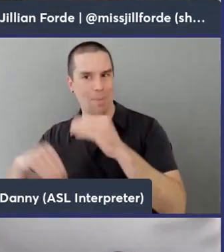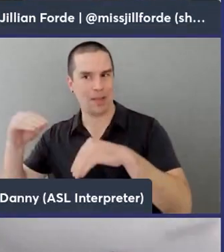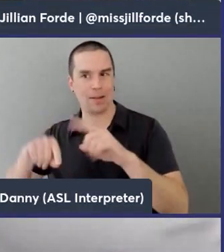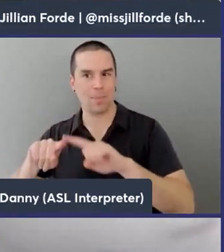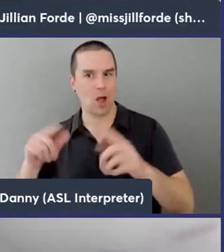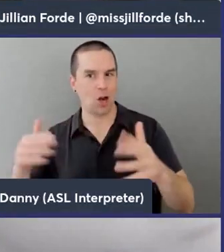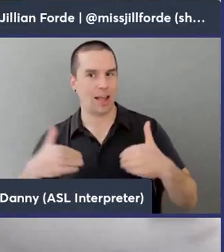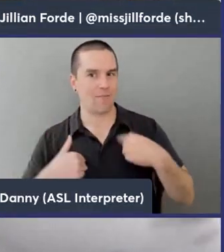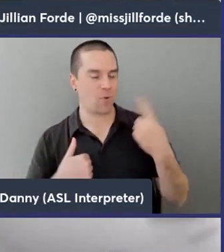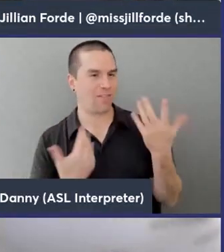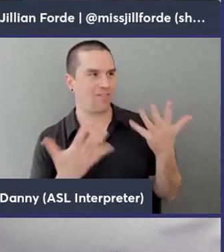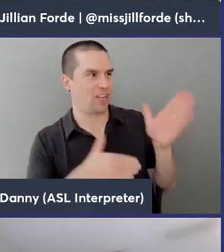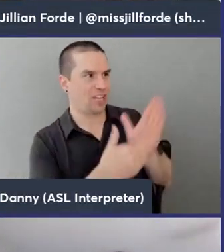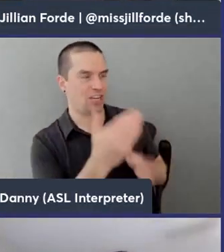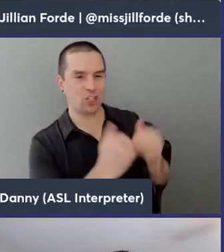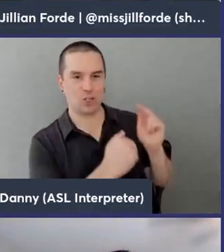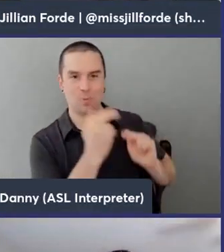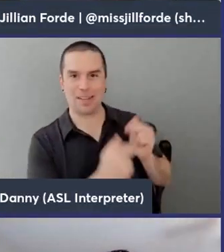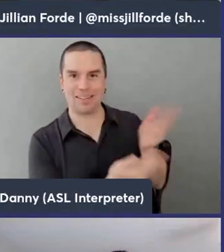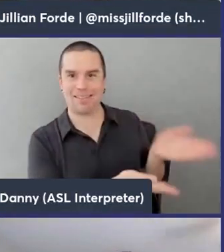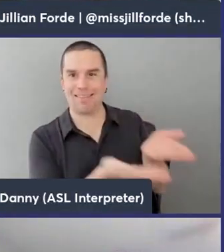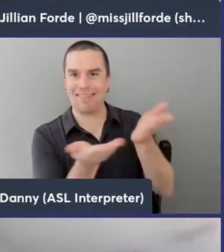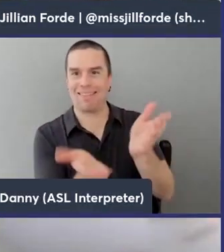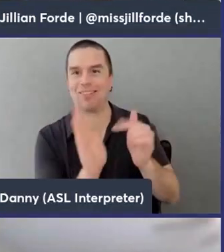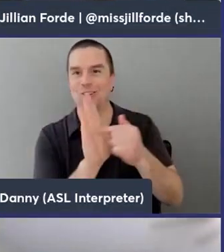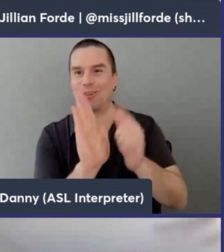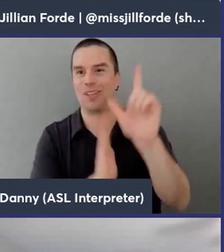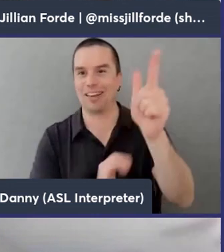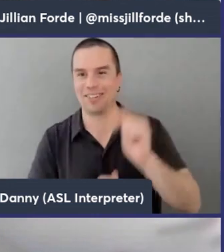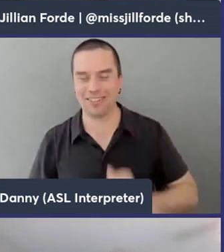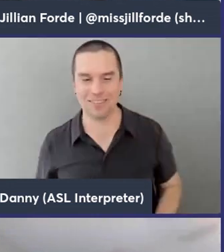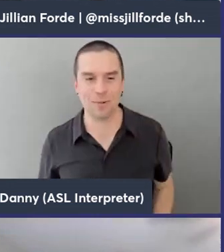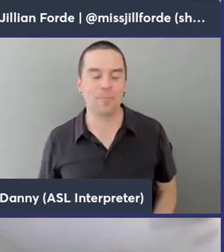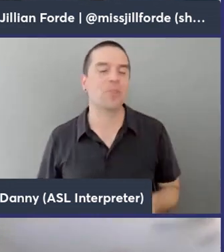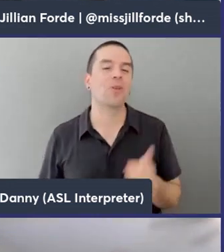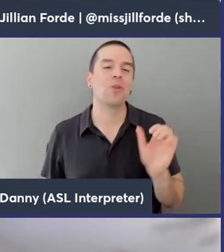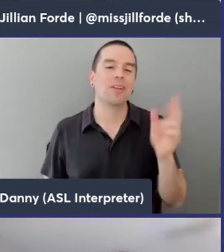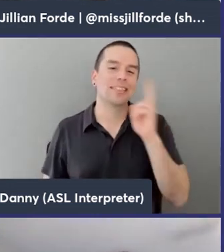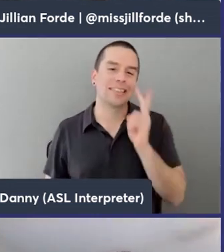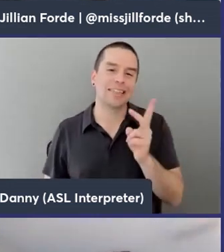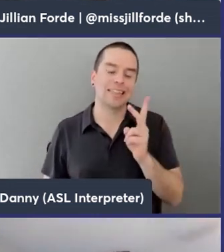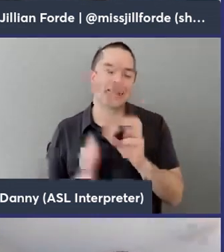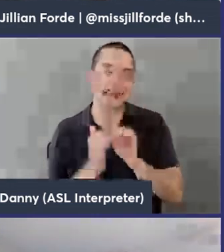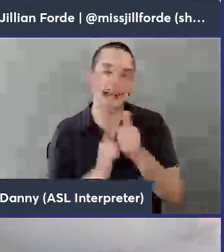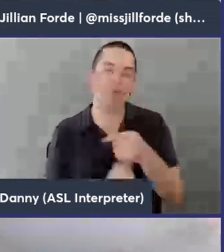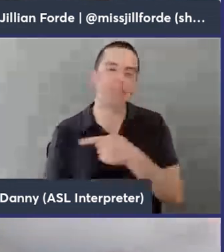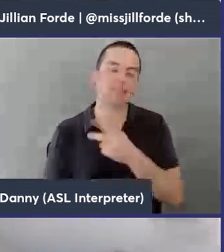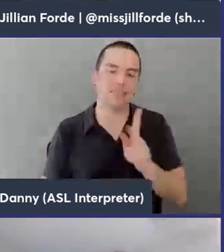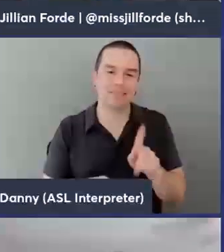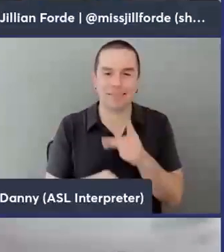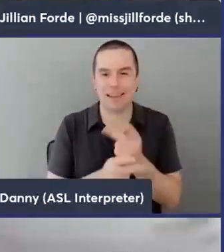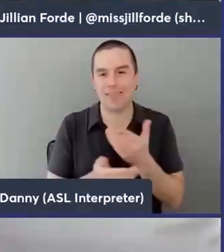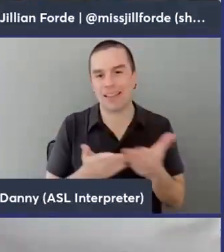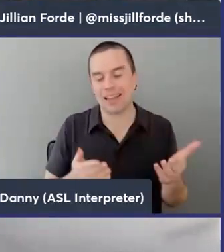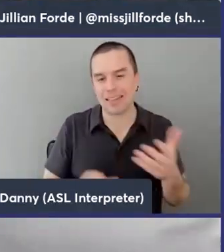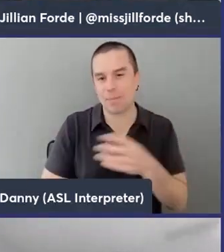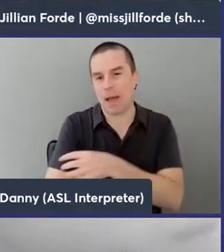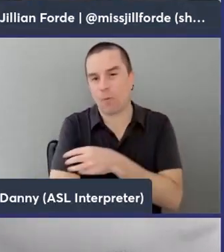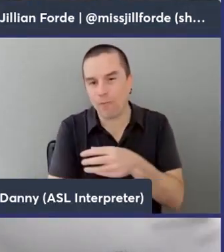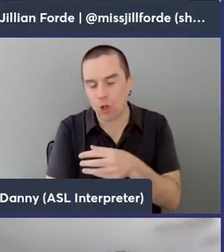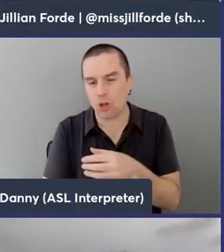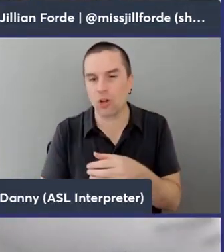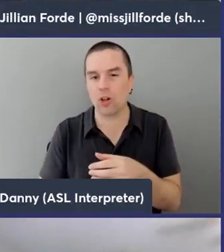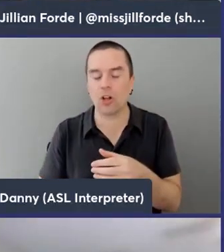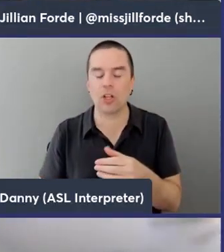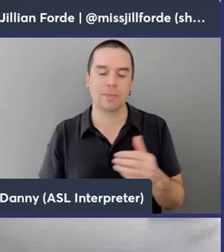without me even really giving you any context here, I think you can start to see some of the power of this sort of exploration tool, being able to actually just physically